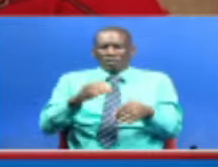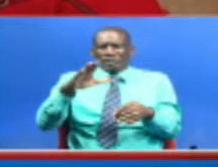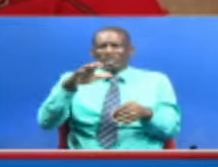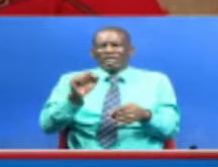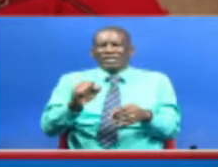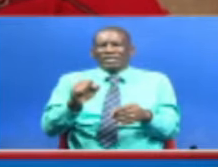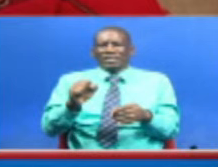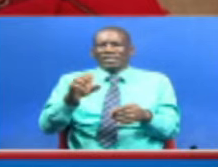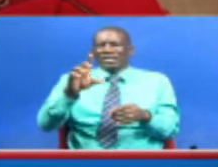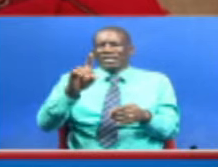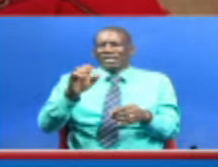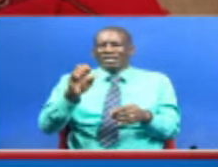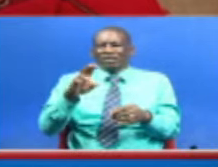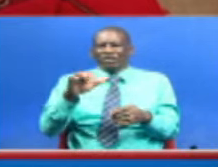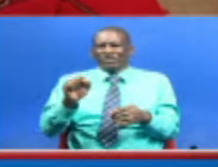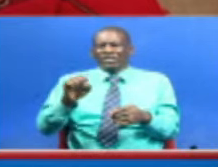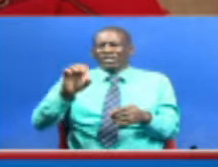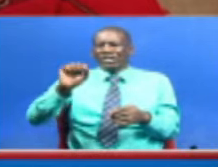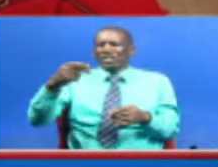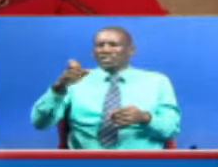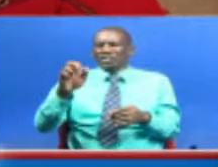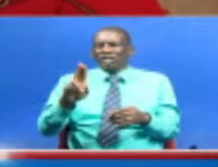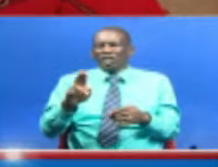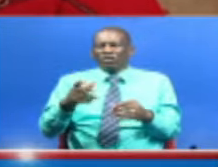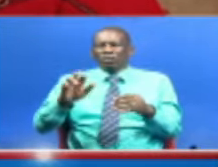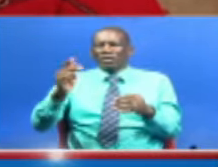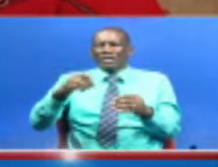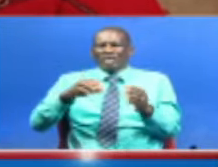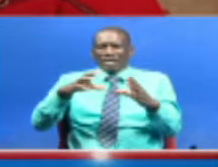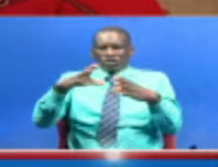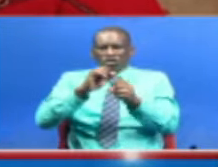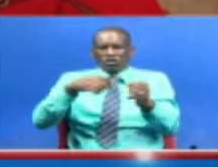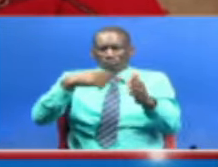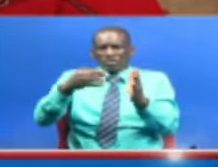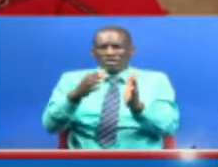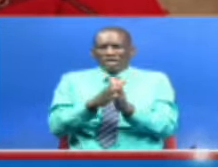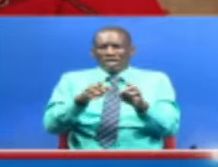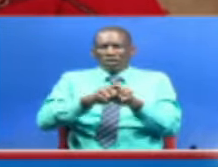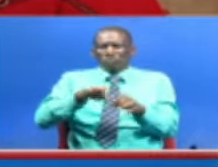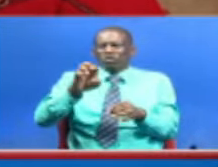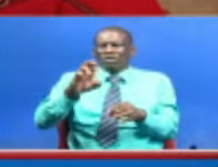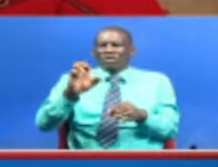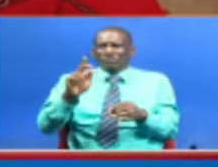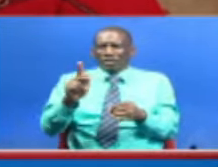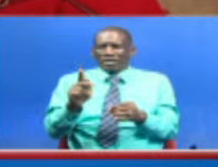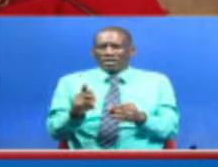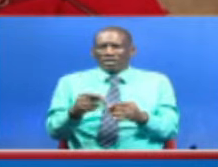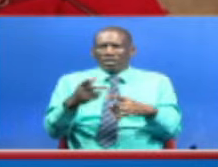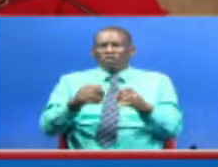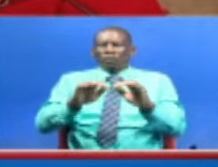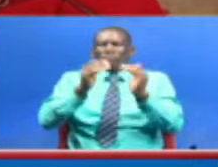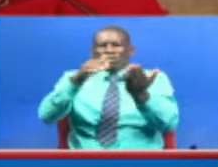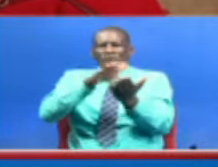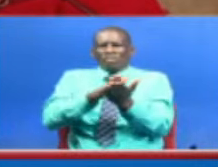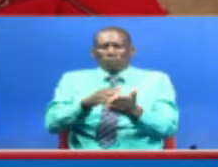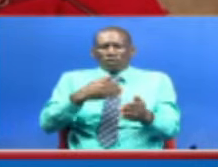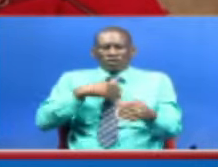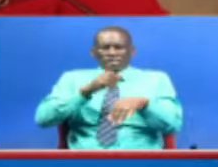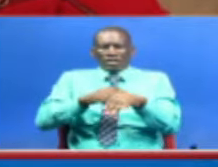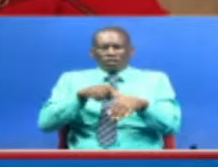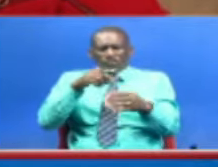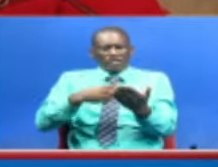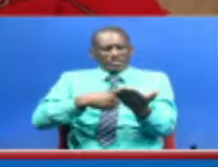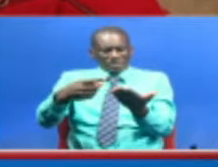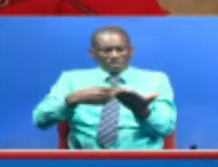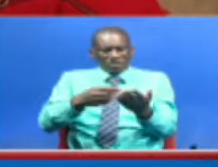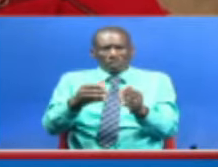Chirchir, Rajan Shah of the Kenya Association of Manufacturers, as well as Eric Farnstrom from the World Bank for making time for this conversation,